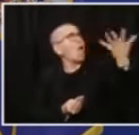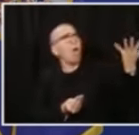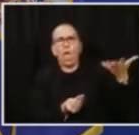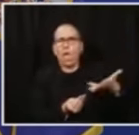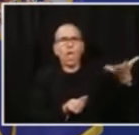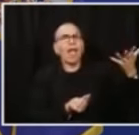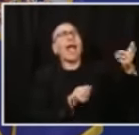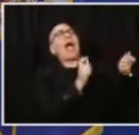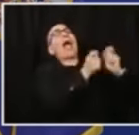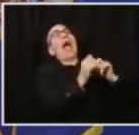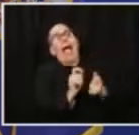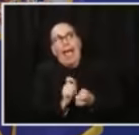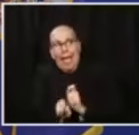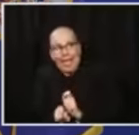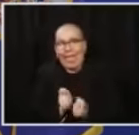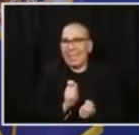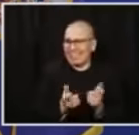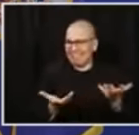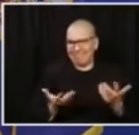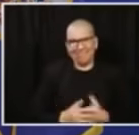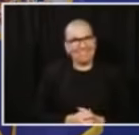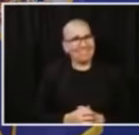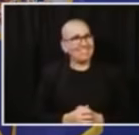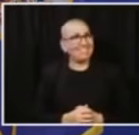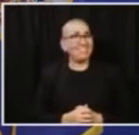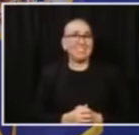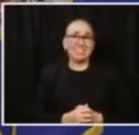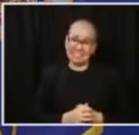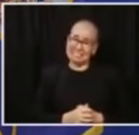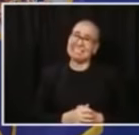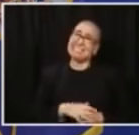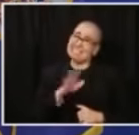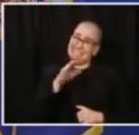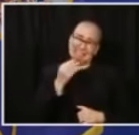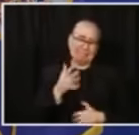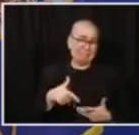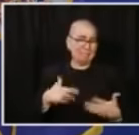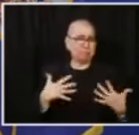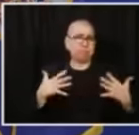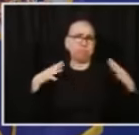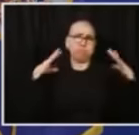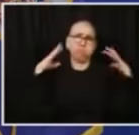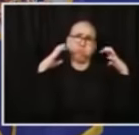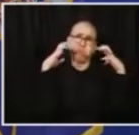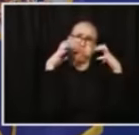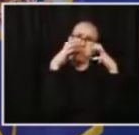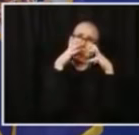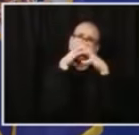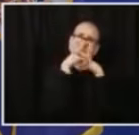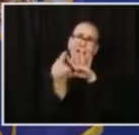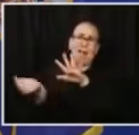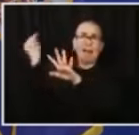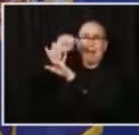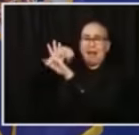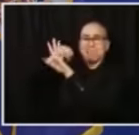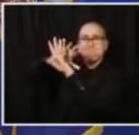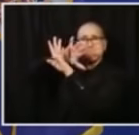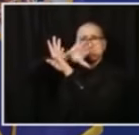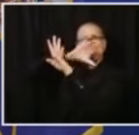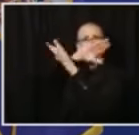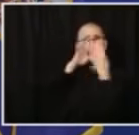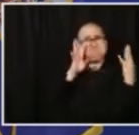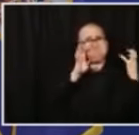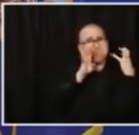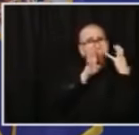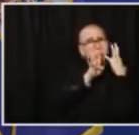effort. It's very complex. There are complexities to this. The scale of this has not been done before. We are very fortunate in